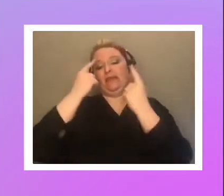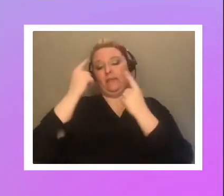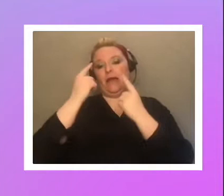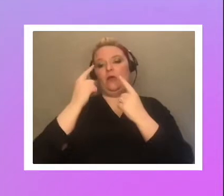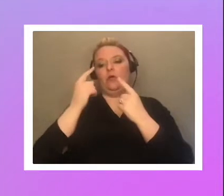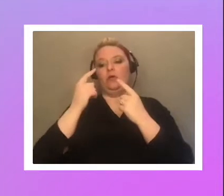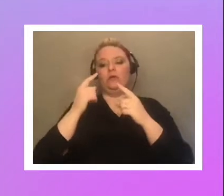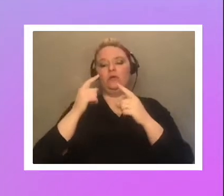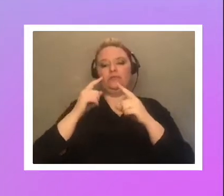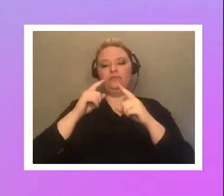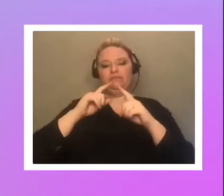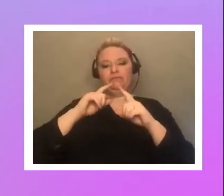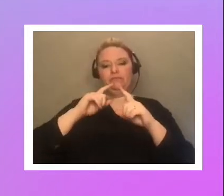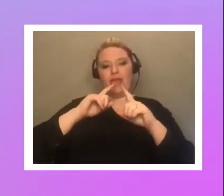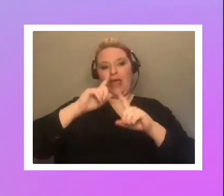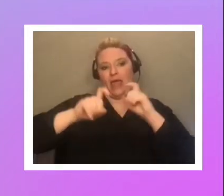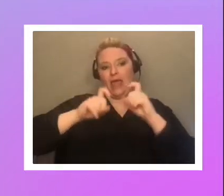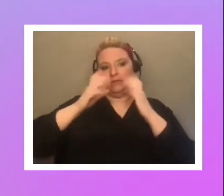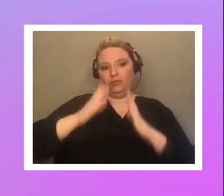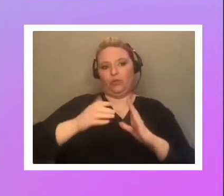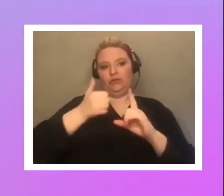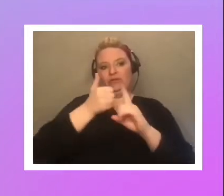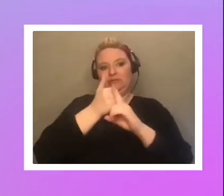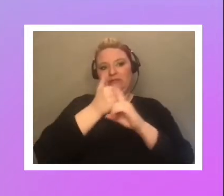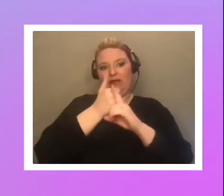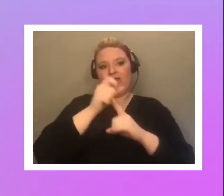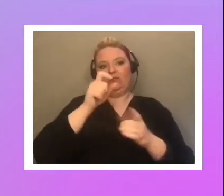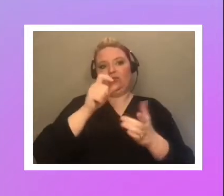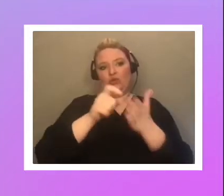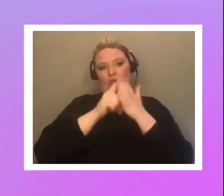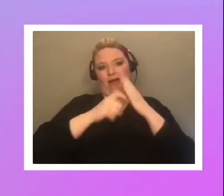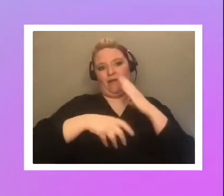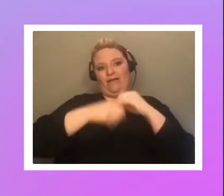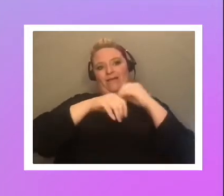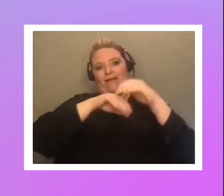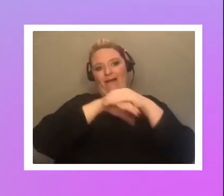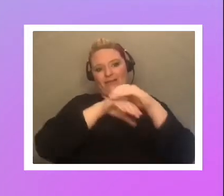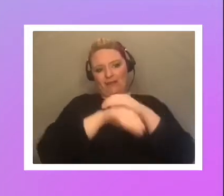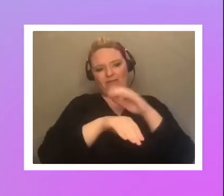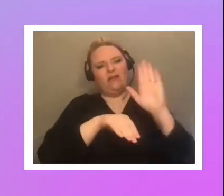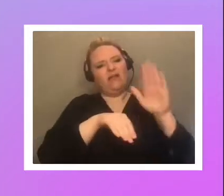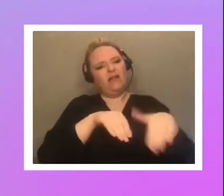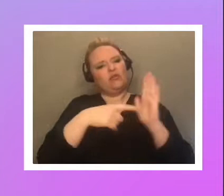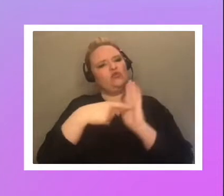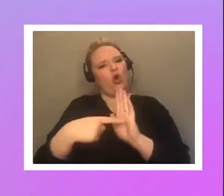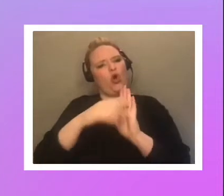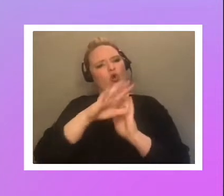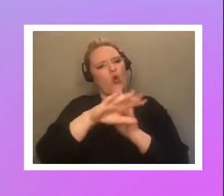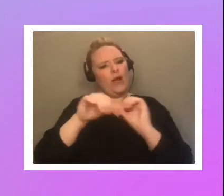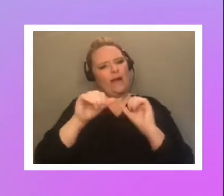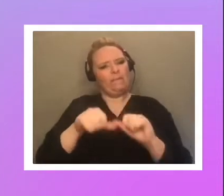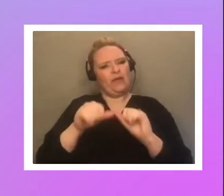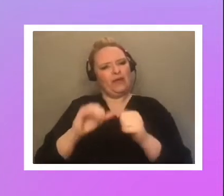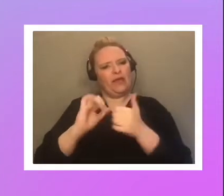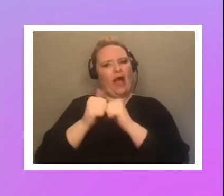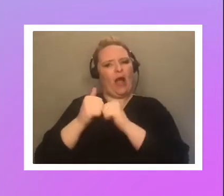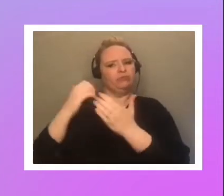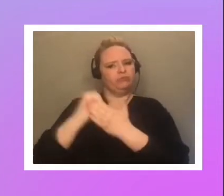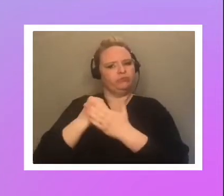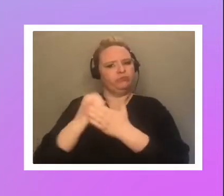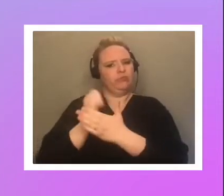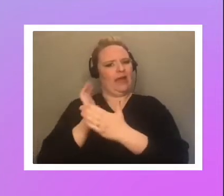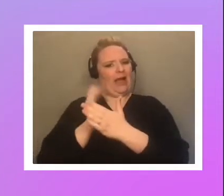asking a person with access needs to demonstrate their ability to use or